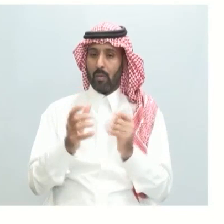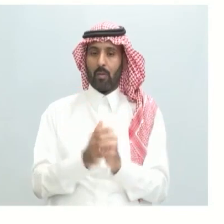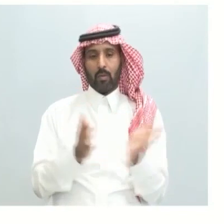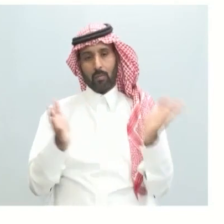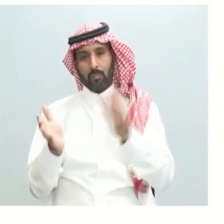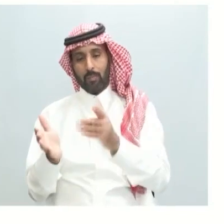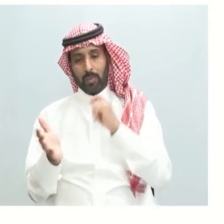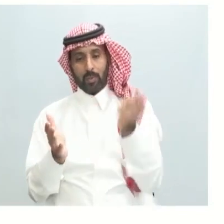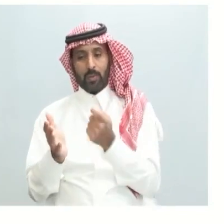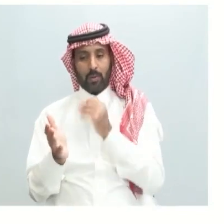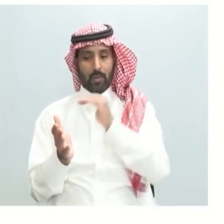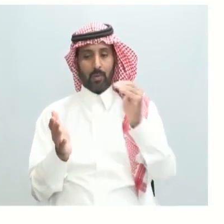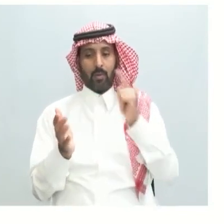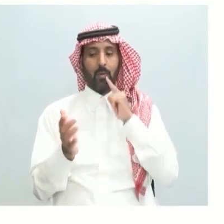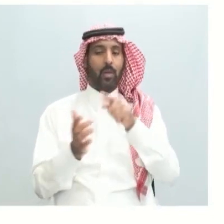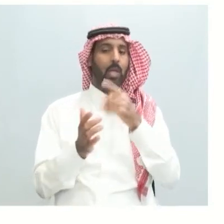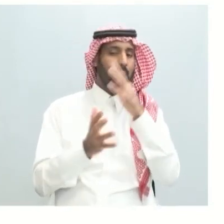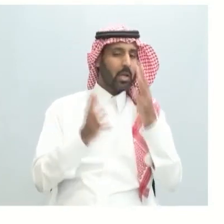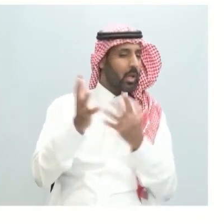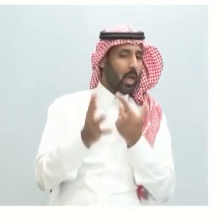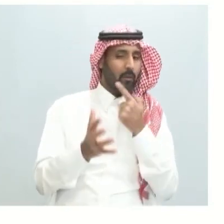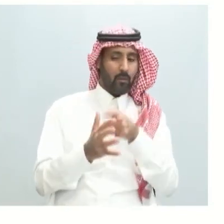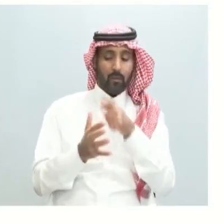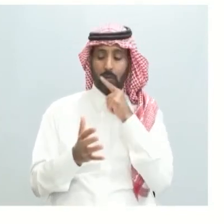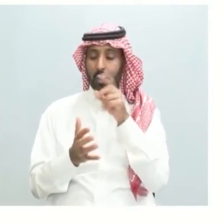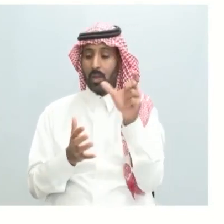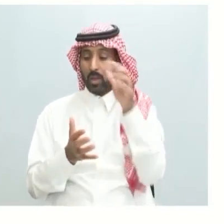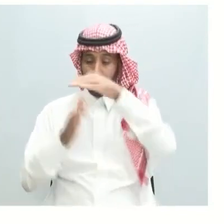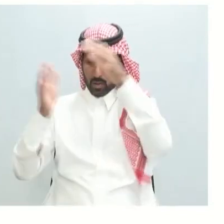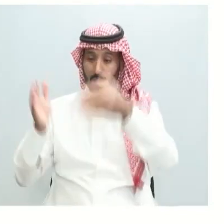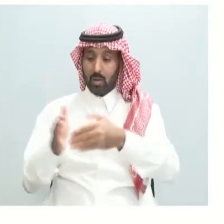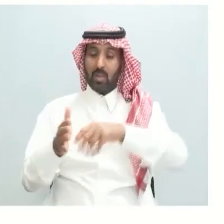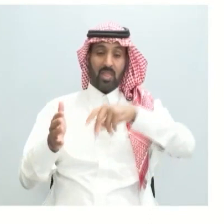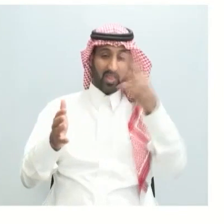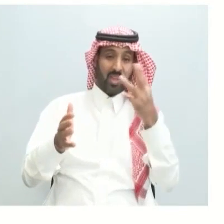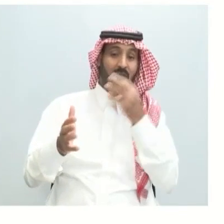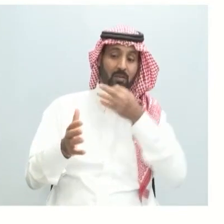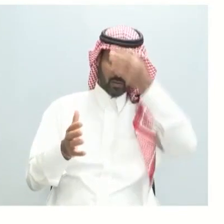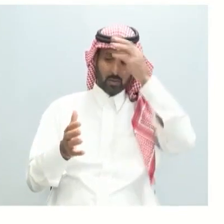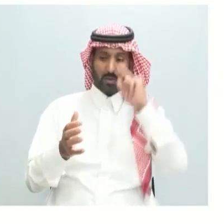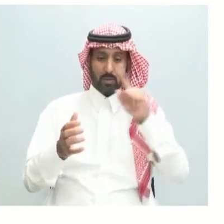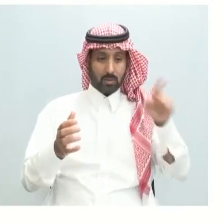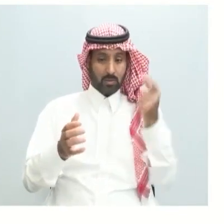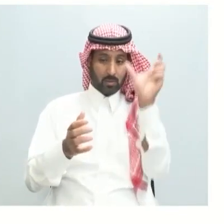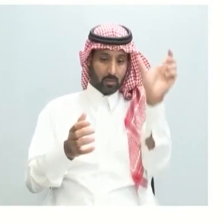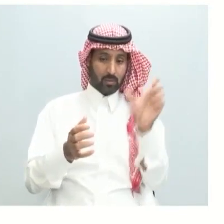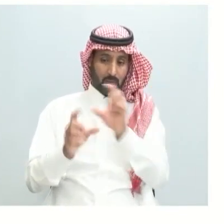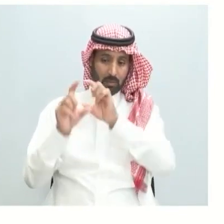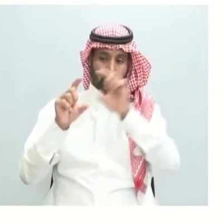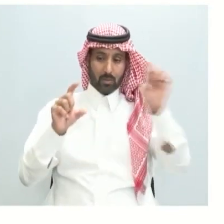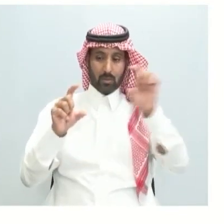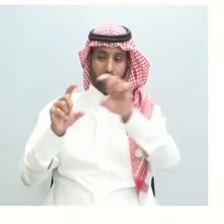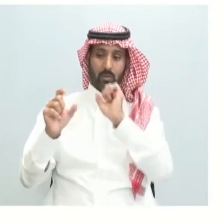Then write sentences to describe the building using at least three adjectives in the correct order.